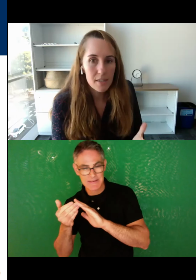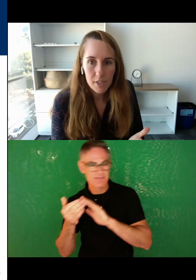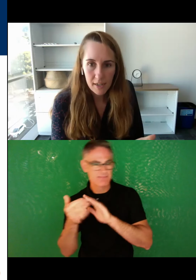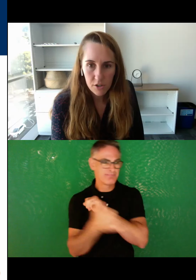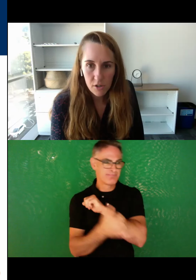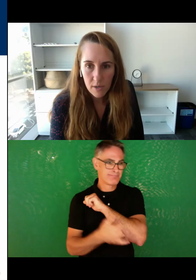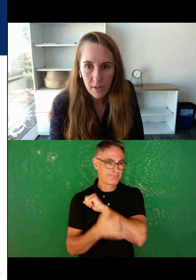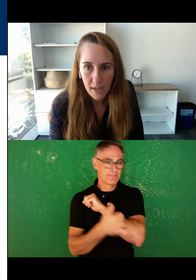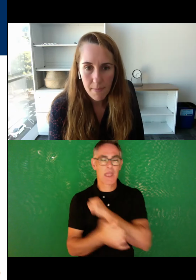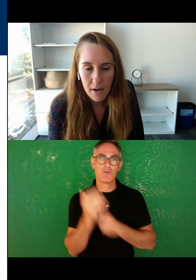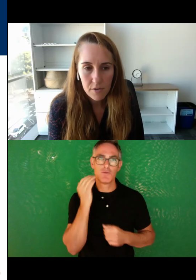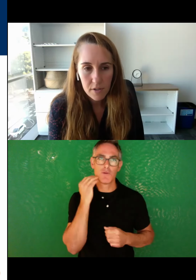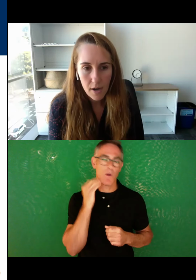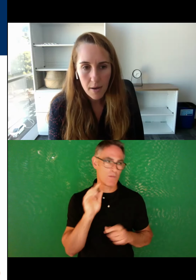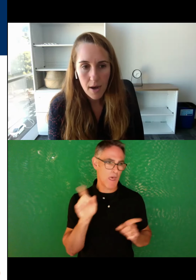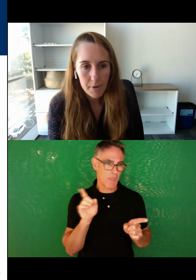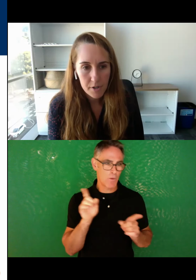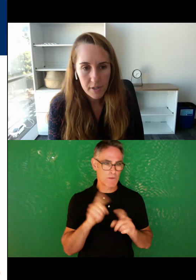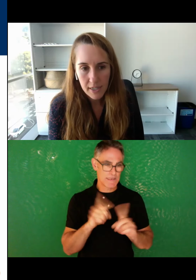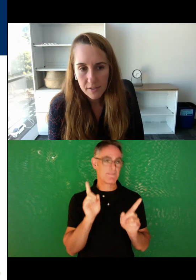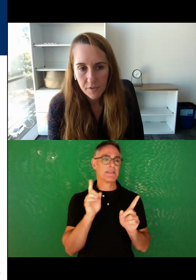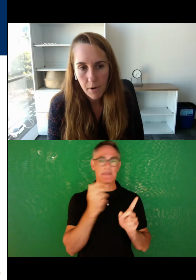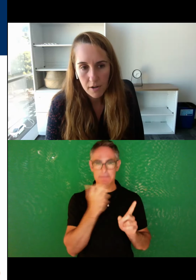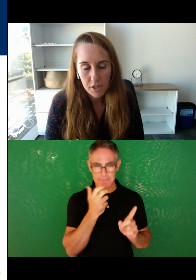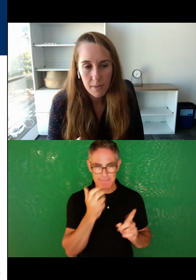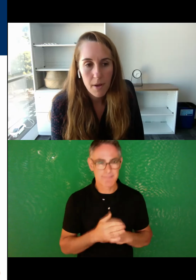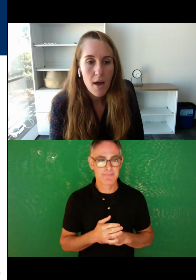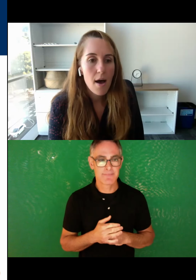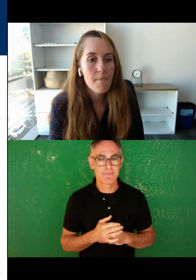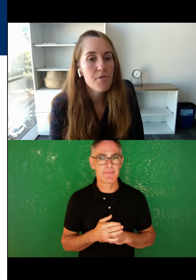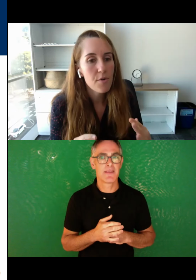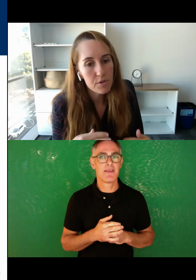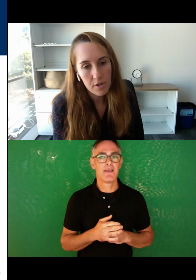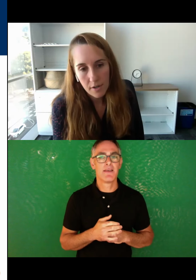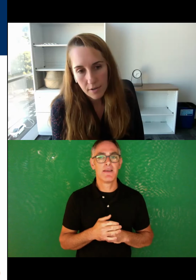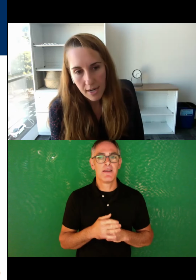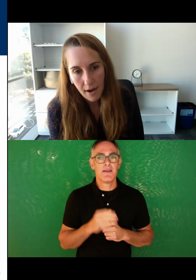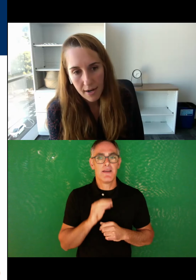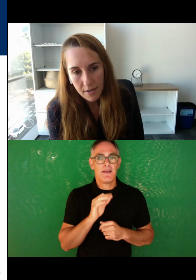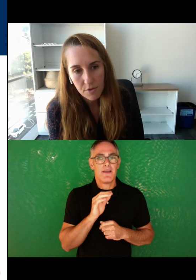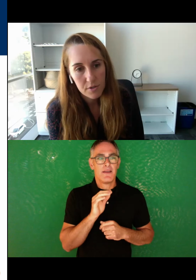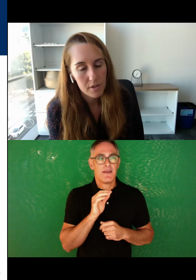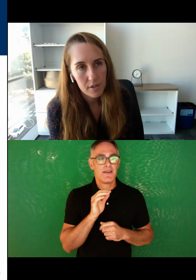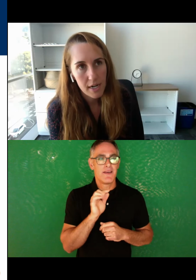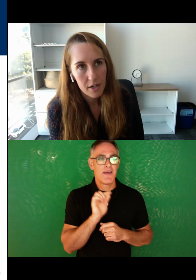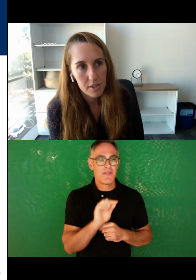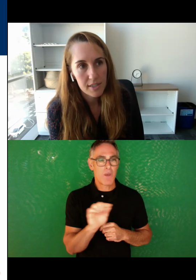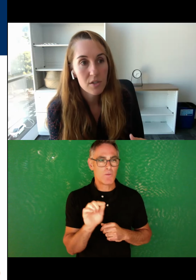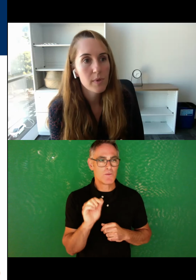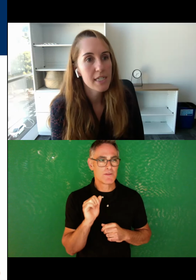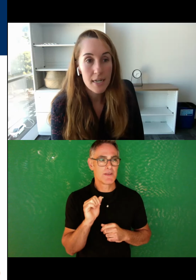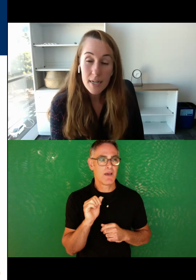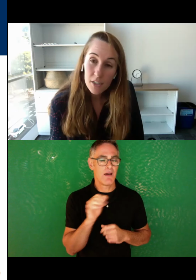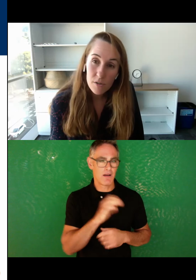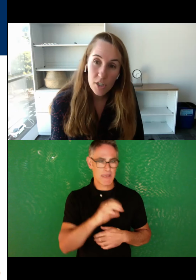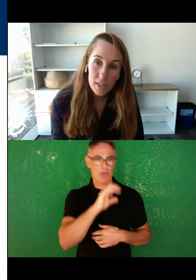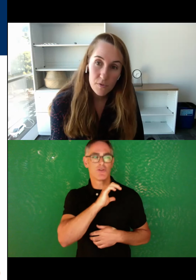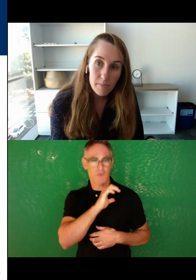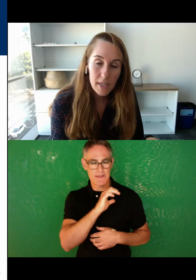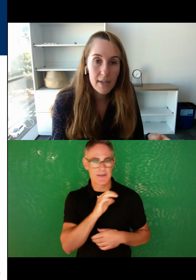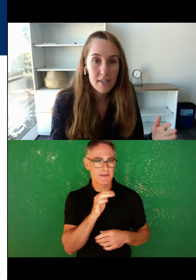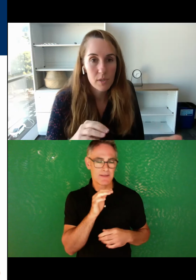pretty substantial when we think about opportunities for partnership. Those are characteristics that we didn't need